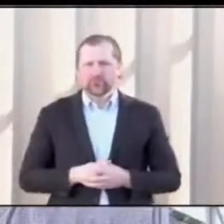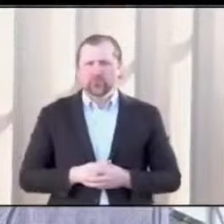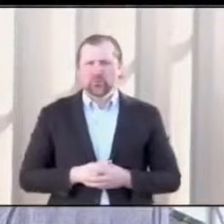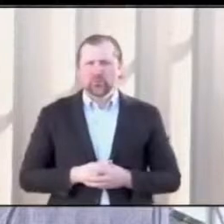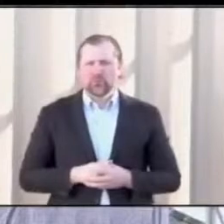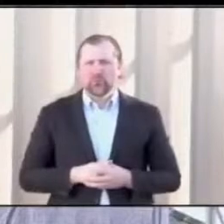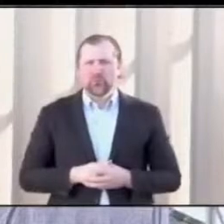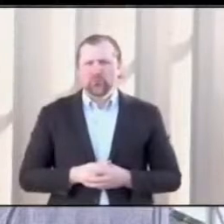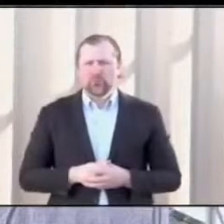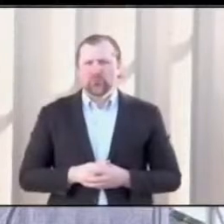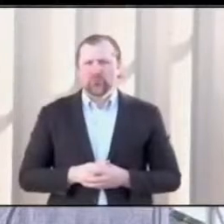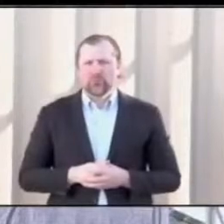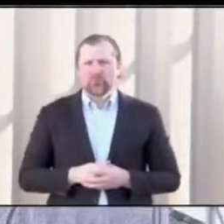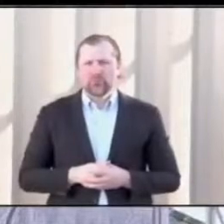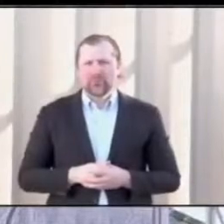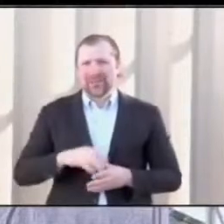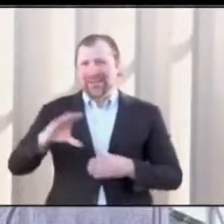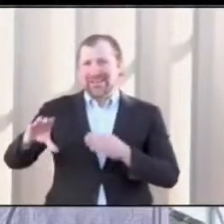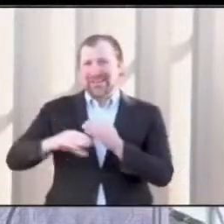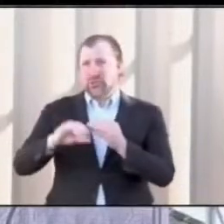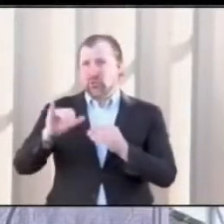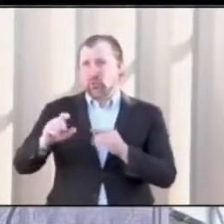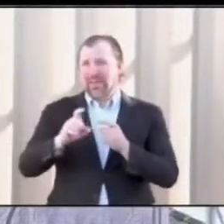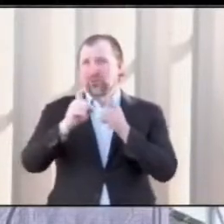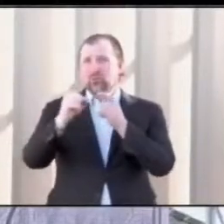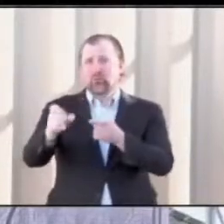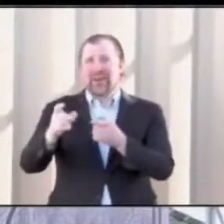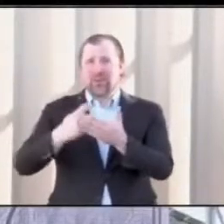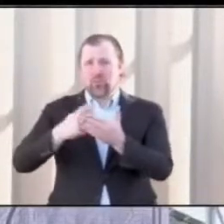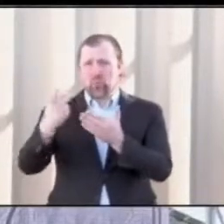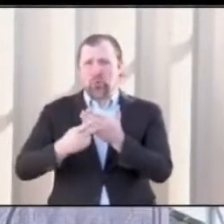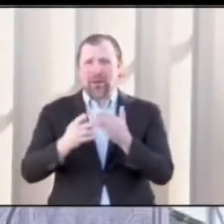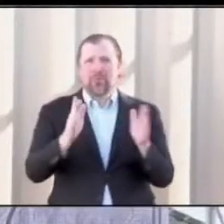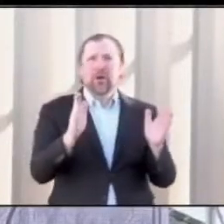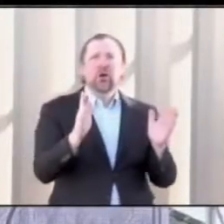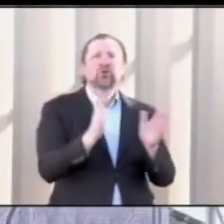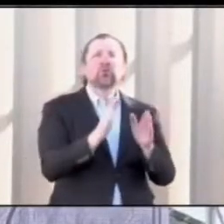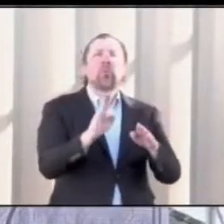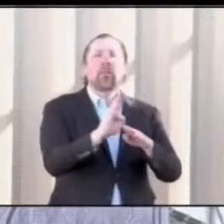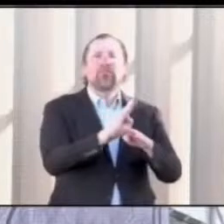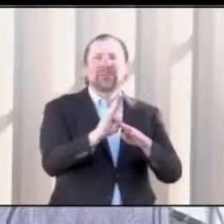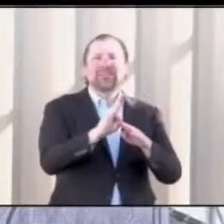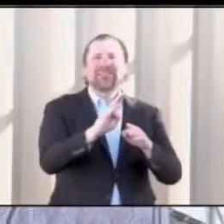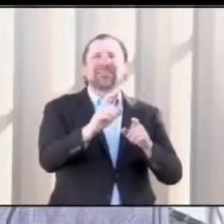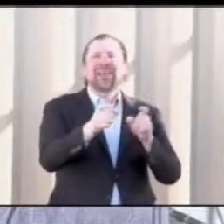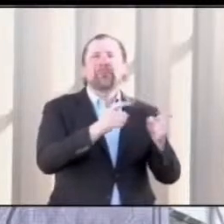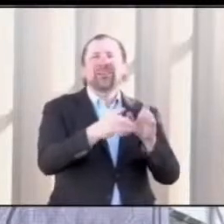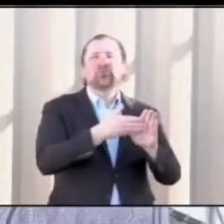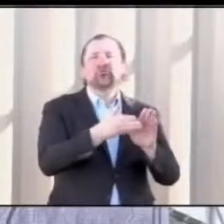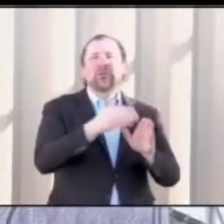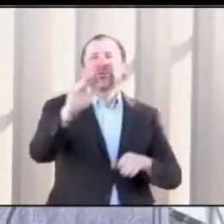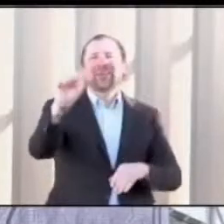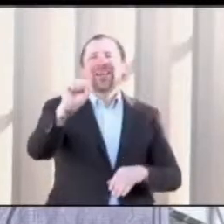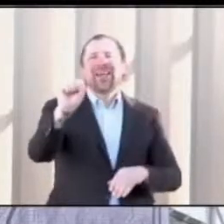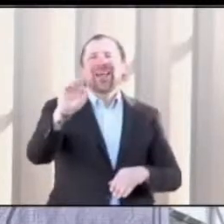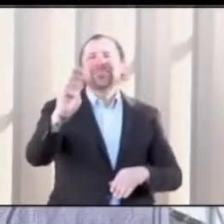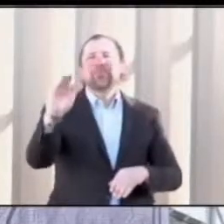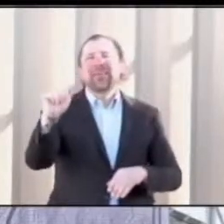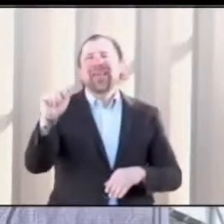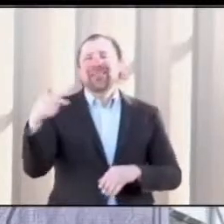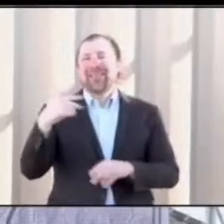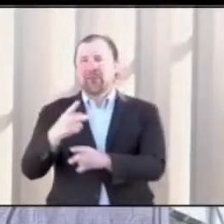the grant program, the Small Business Administration has loan programs.